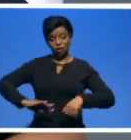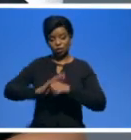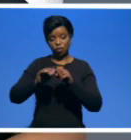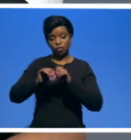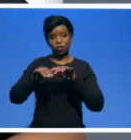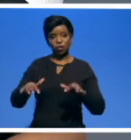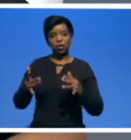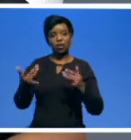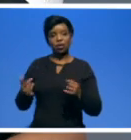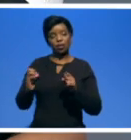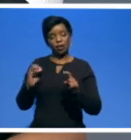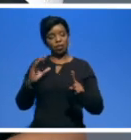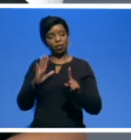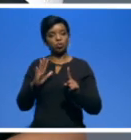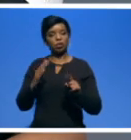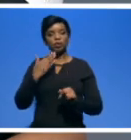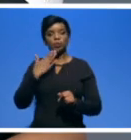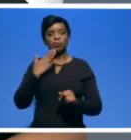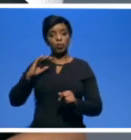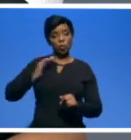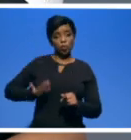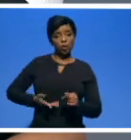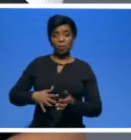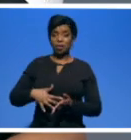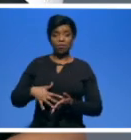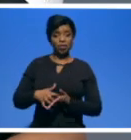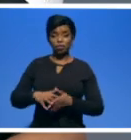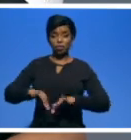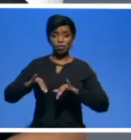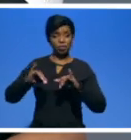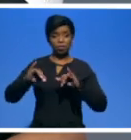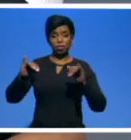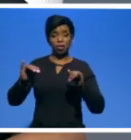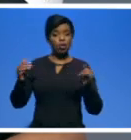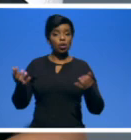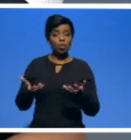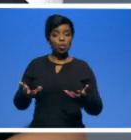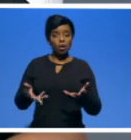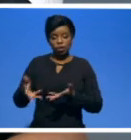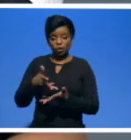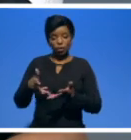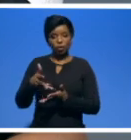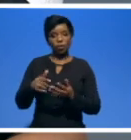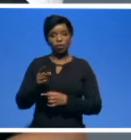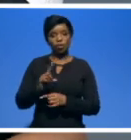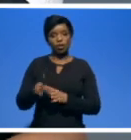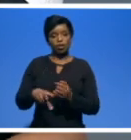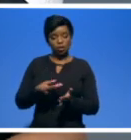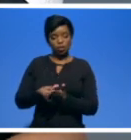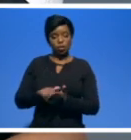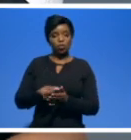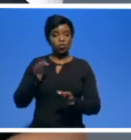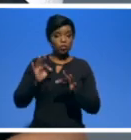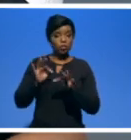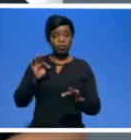the vulnerabilities of women, especially women in the margins of the economy, specifically informal